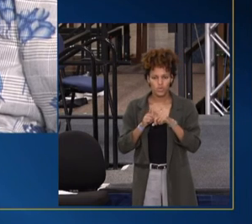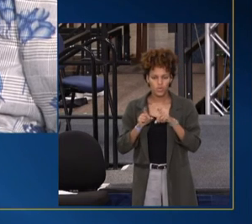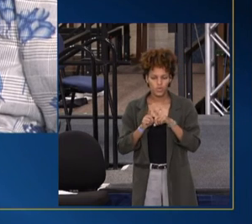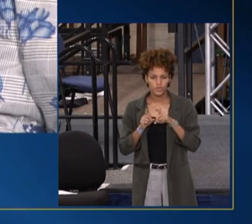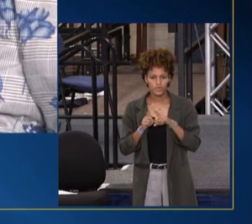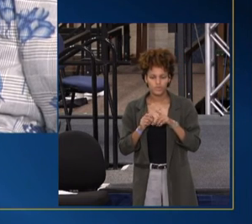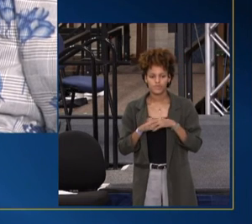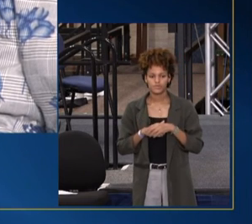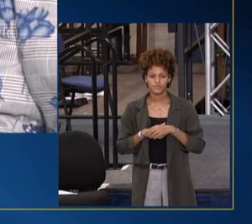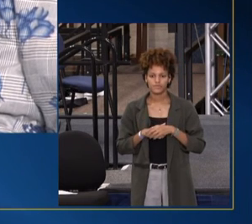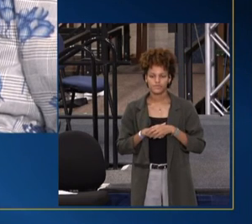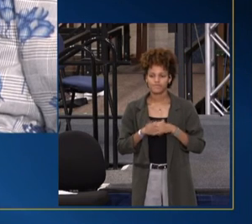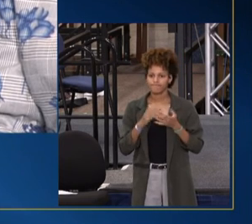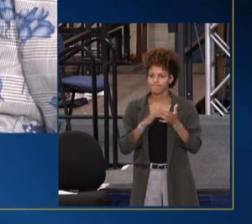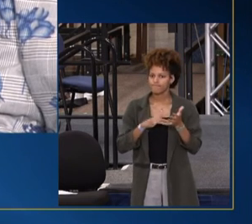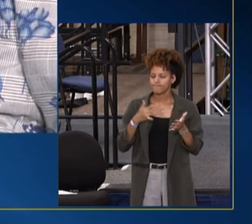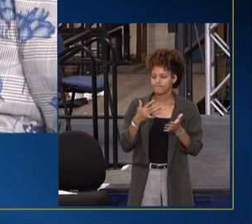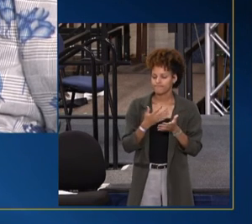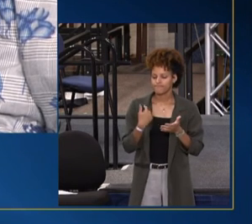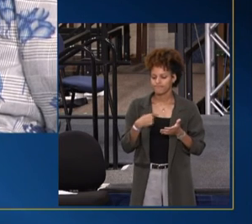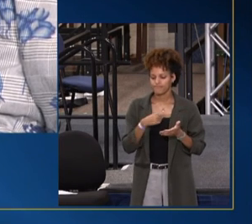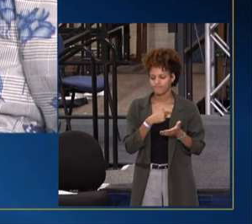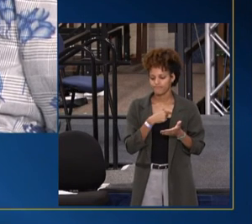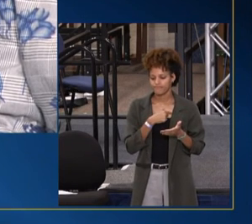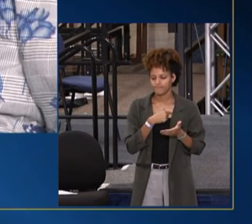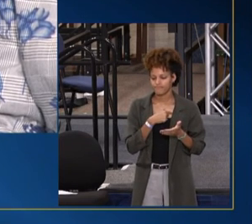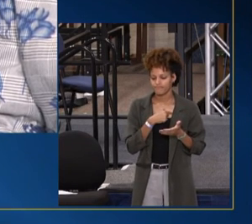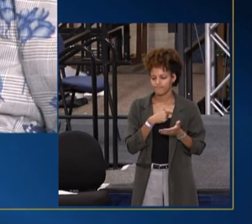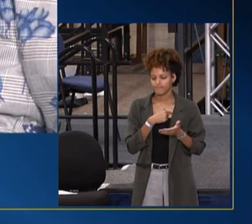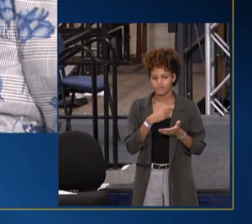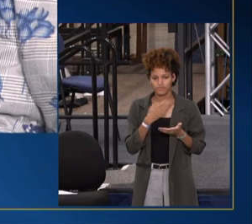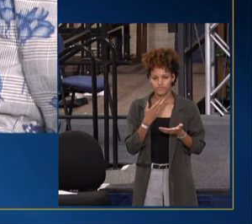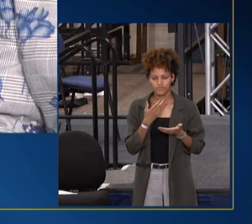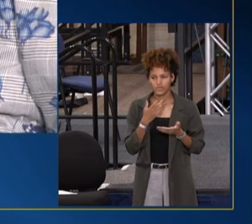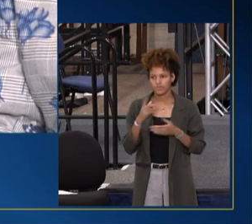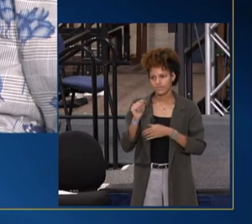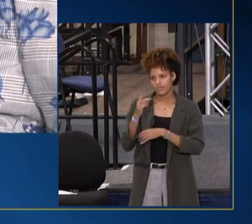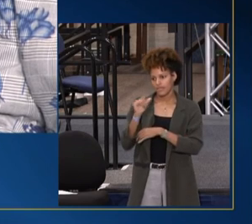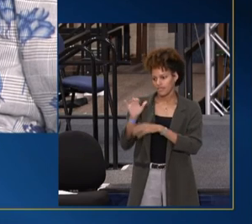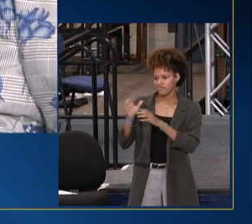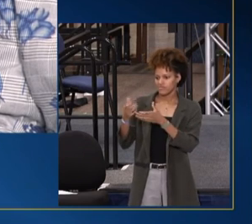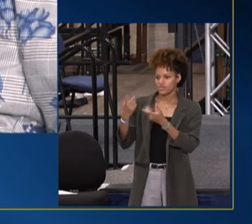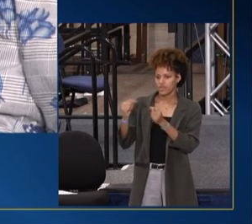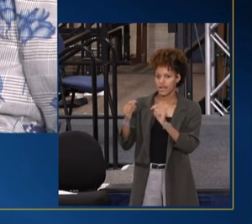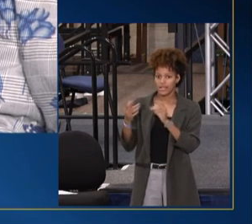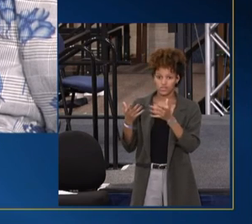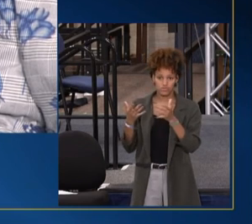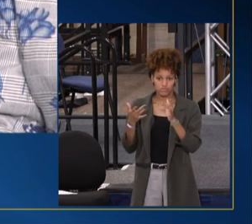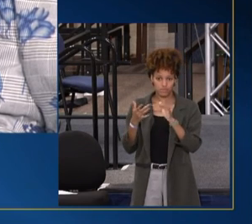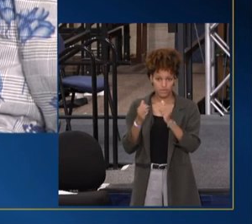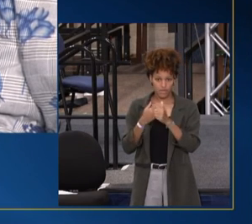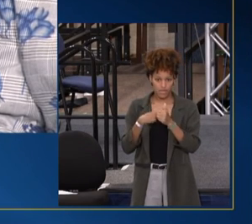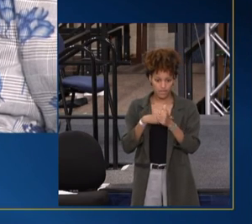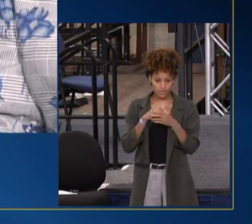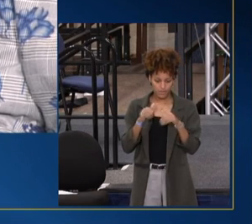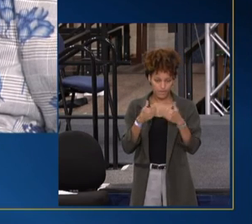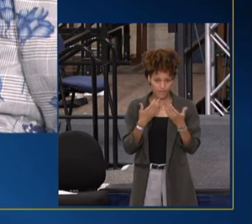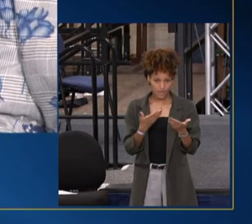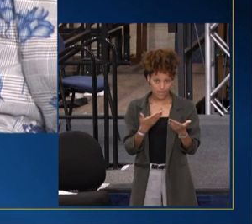is sometimes we, you know, they try to network with us to